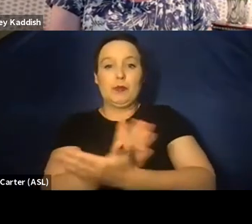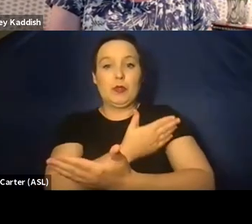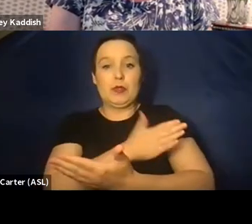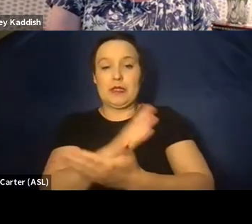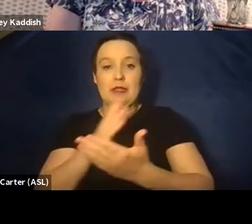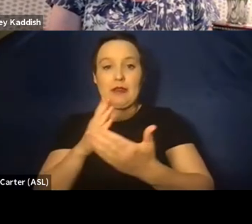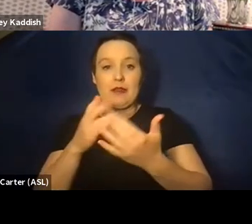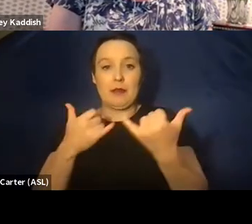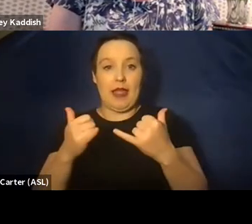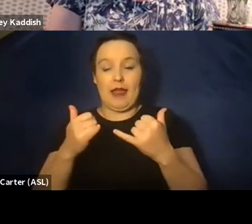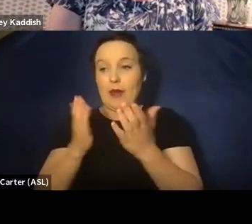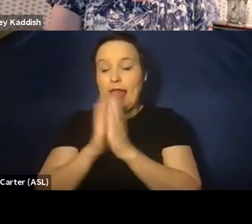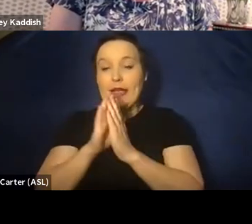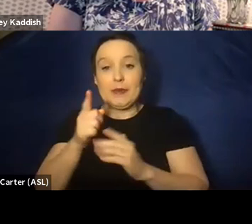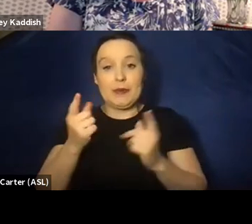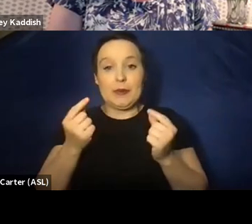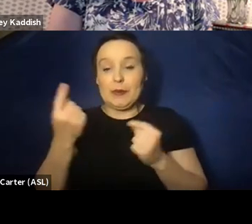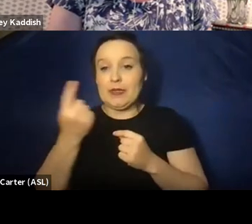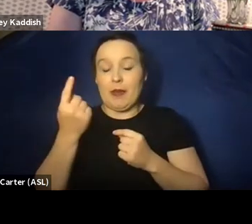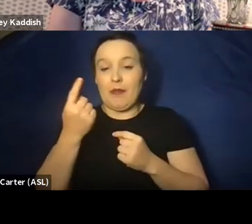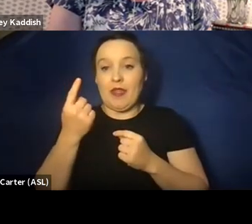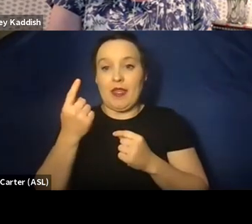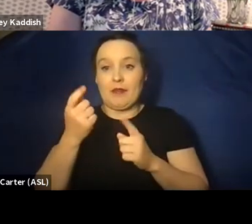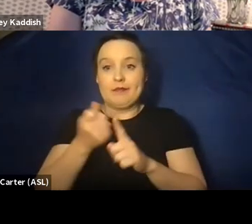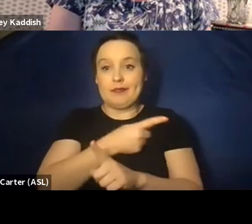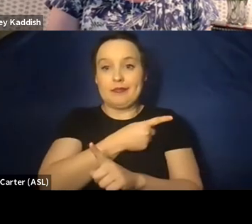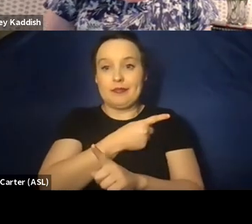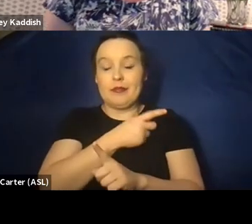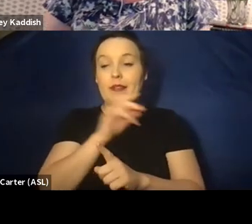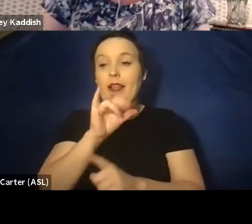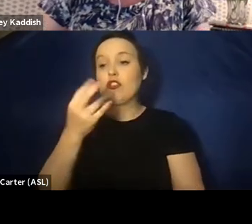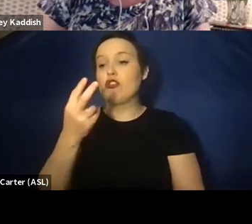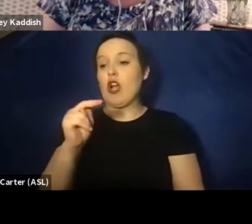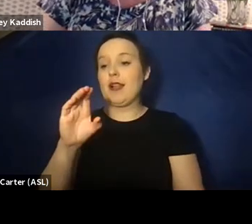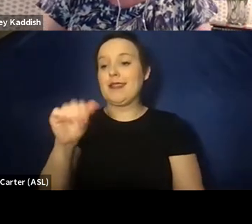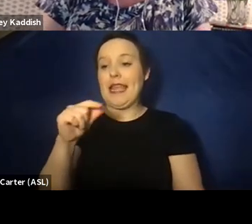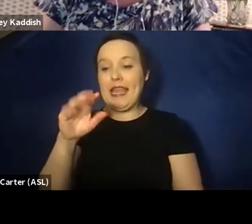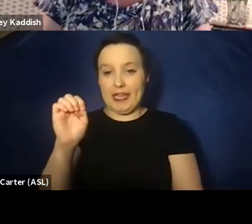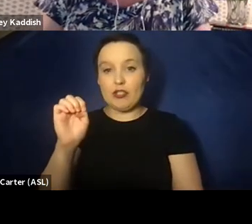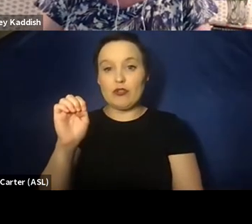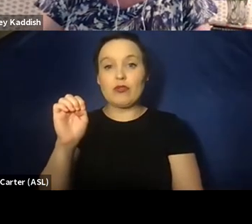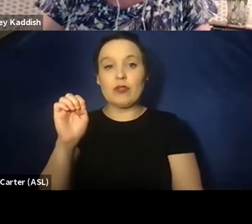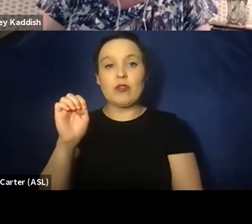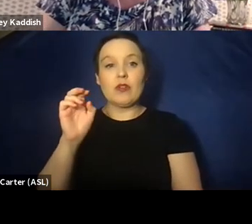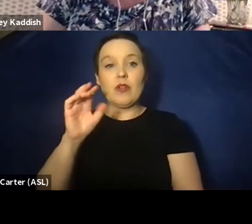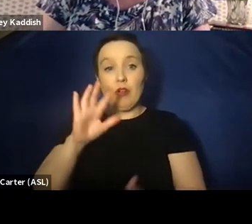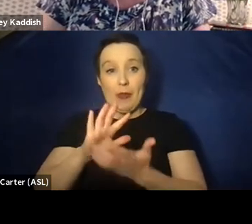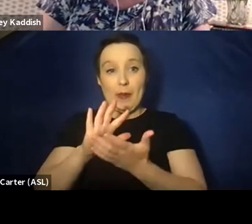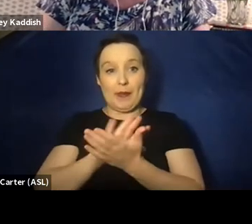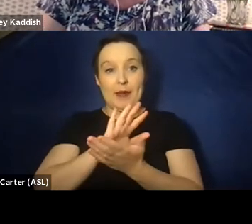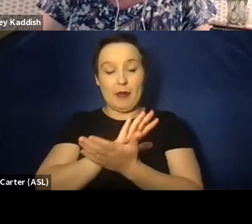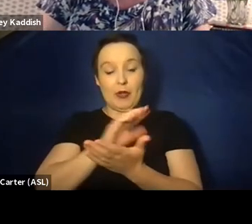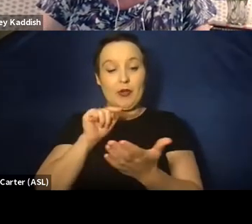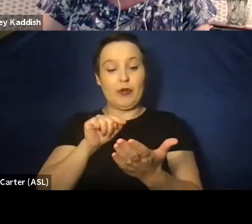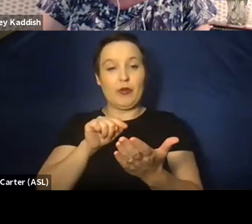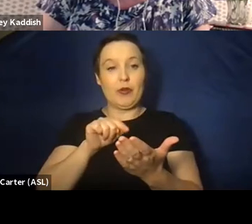things by chance. For example, if you're playing works by John Cage, very often on the page, or any 21st century composer, very often